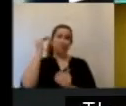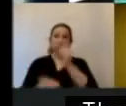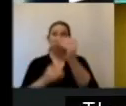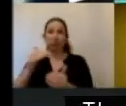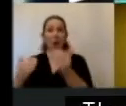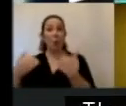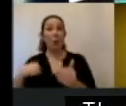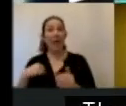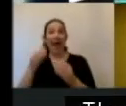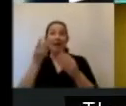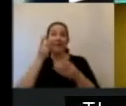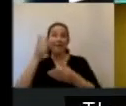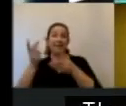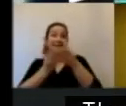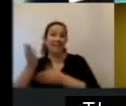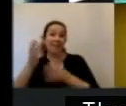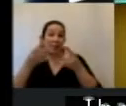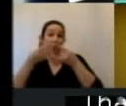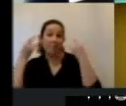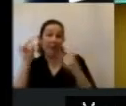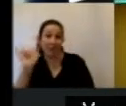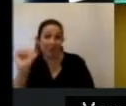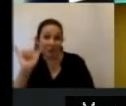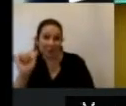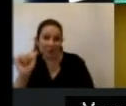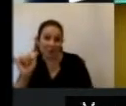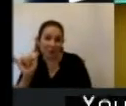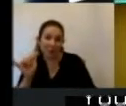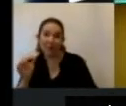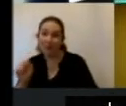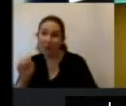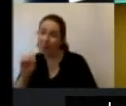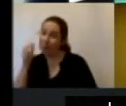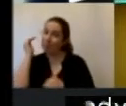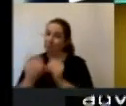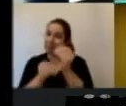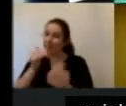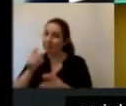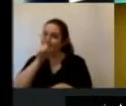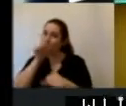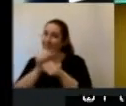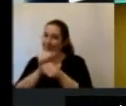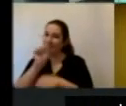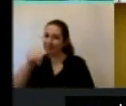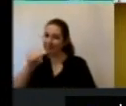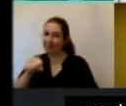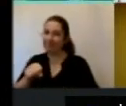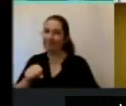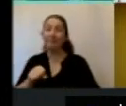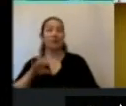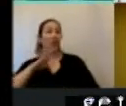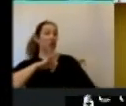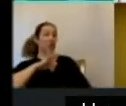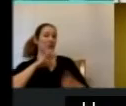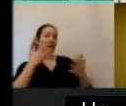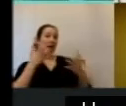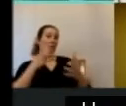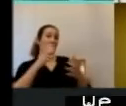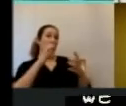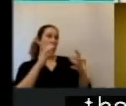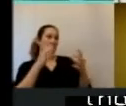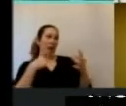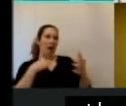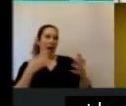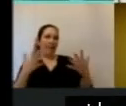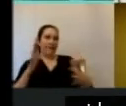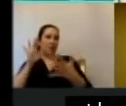Yes, thank you so much to Carl and for Wesley for all their advocacy efforts this